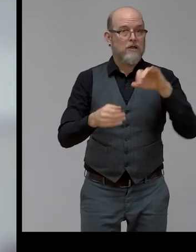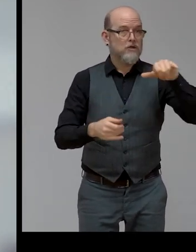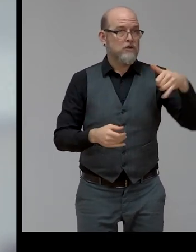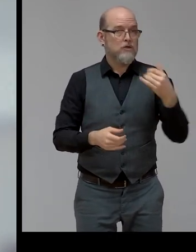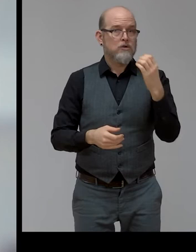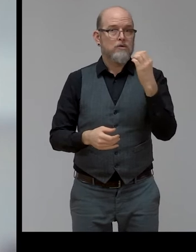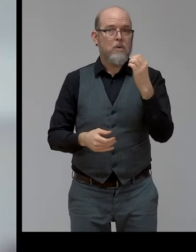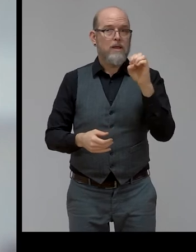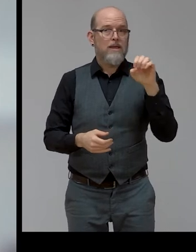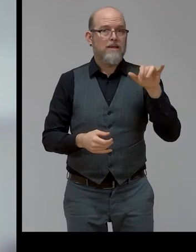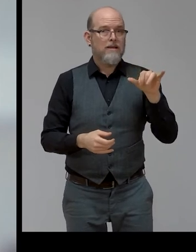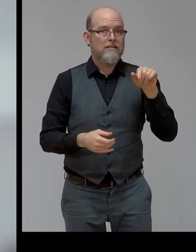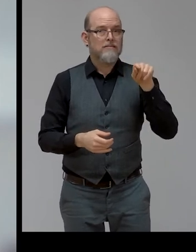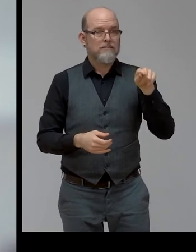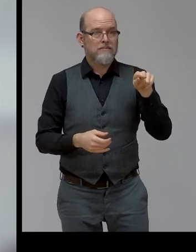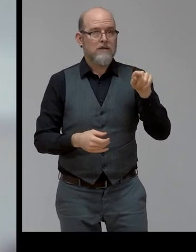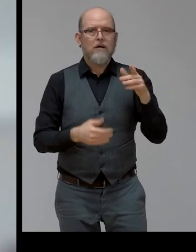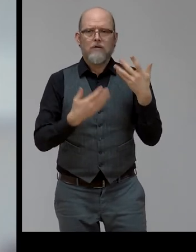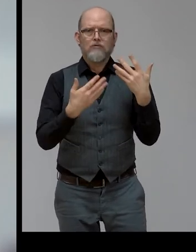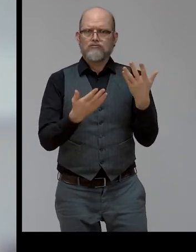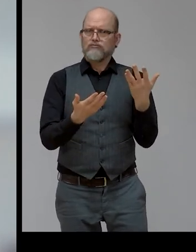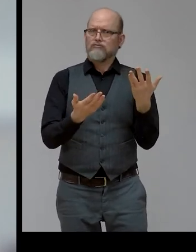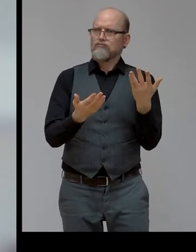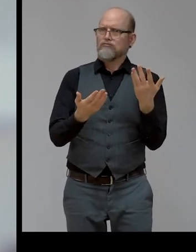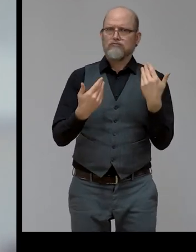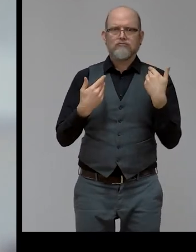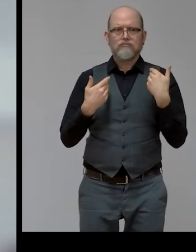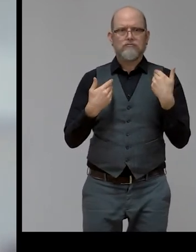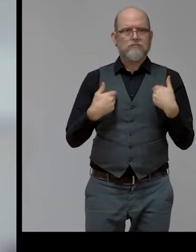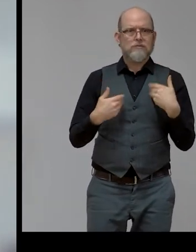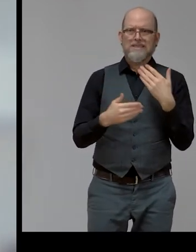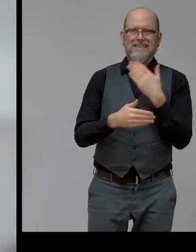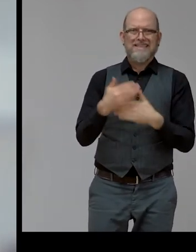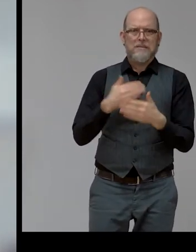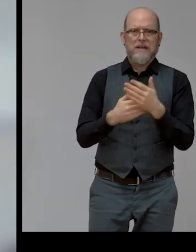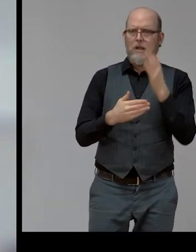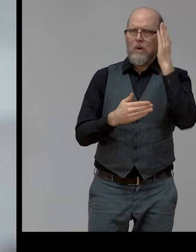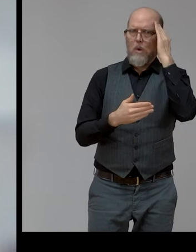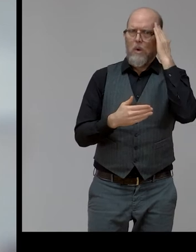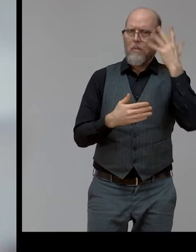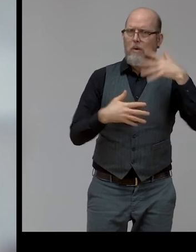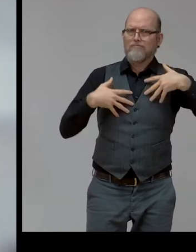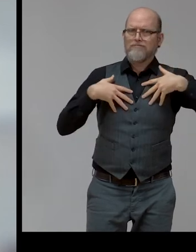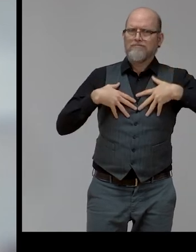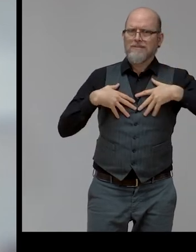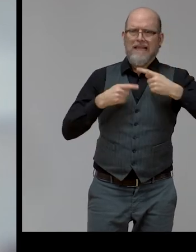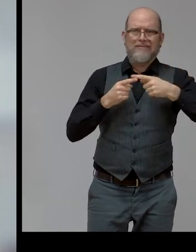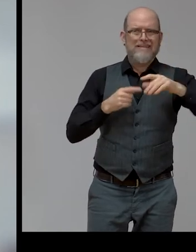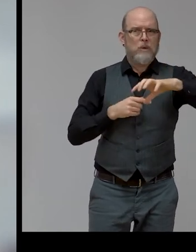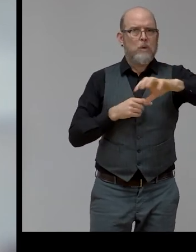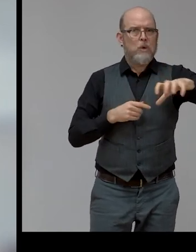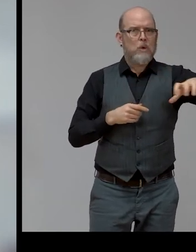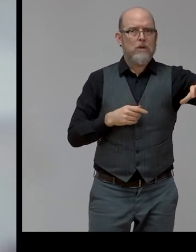cultural sensibility that she has acquired from years of living in different countries, from the United